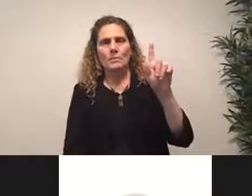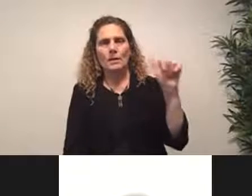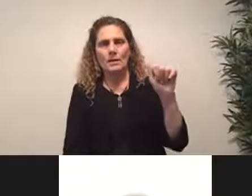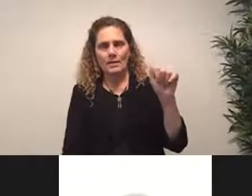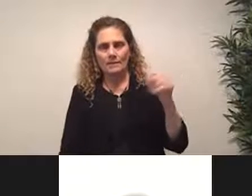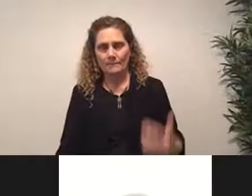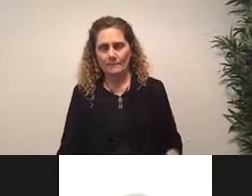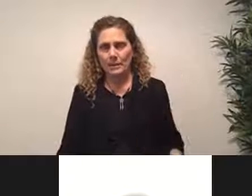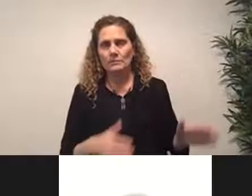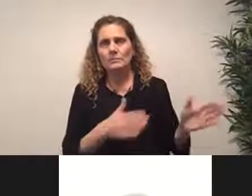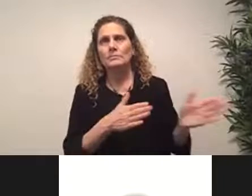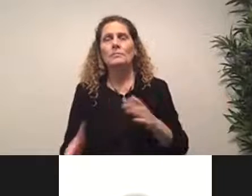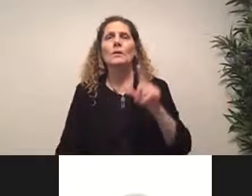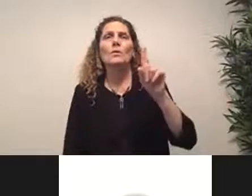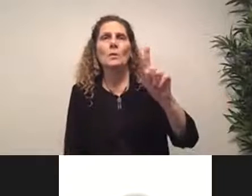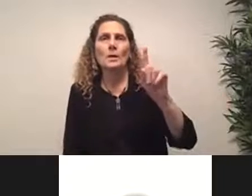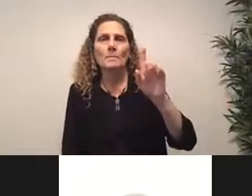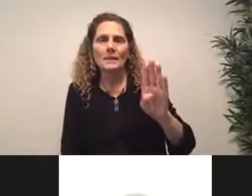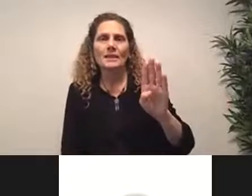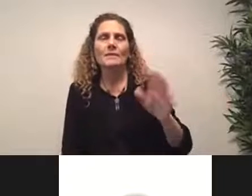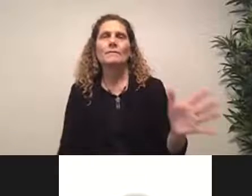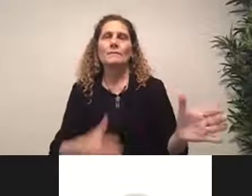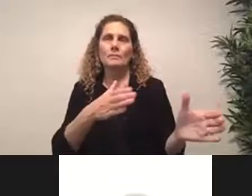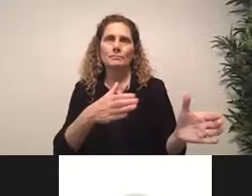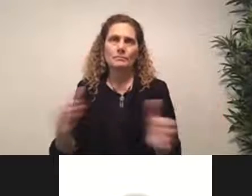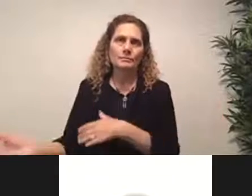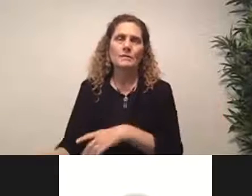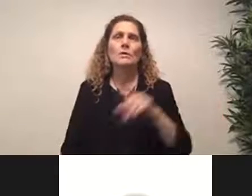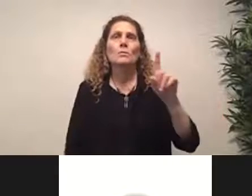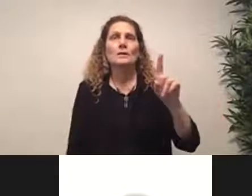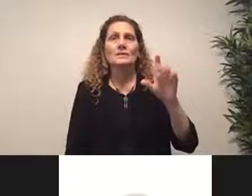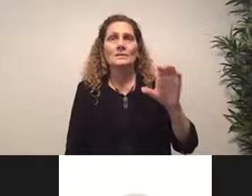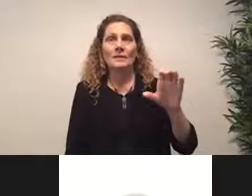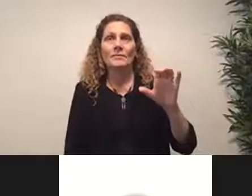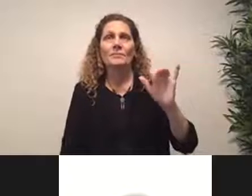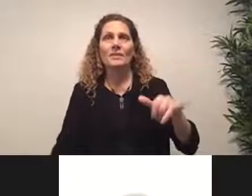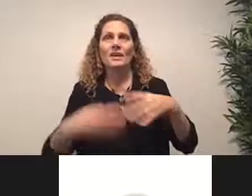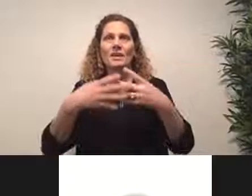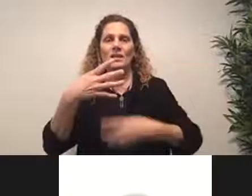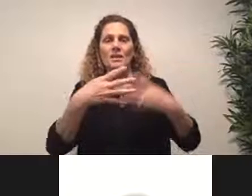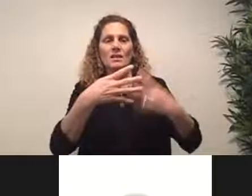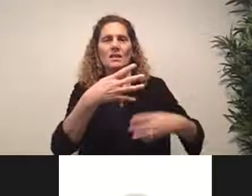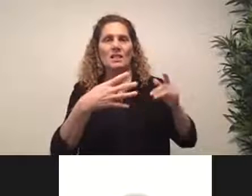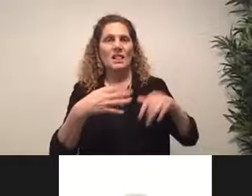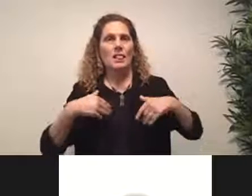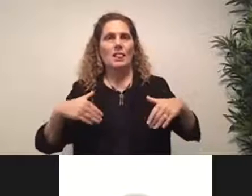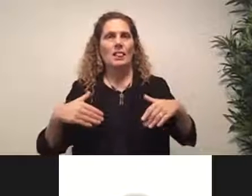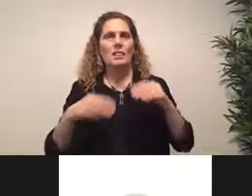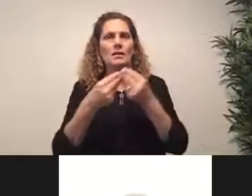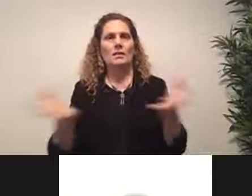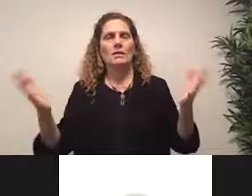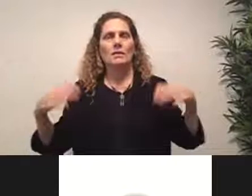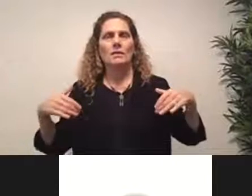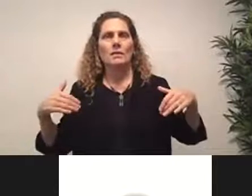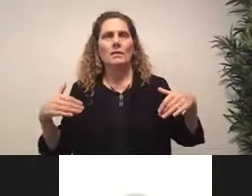coming week or two. It's expected that these groups would comprise a few different categorizations. One is essential